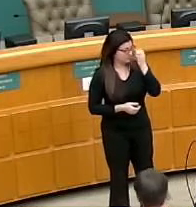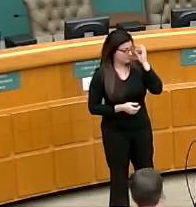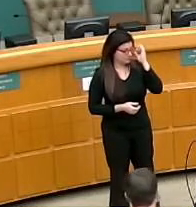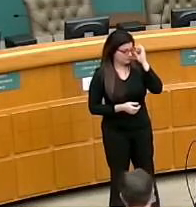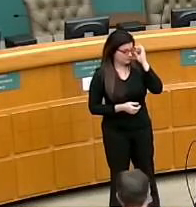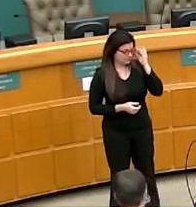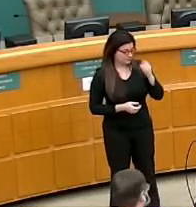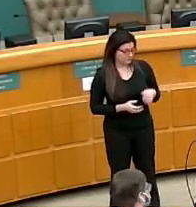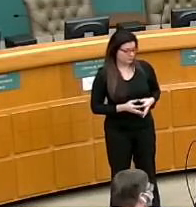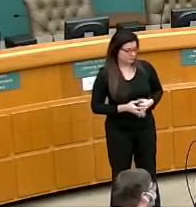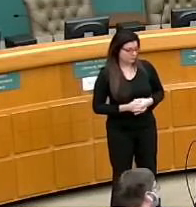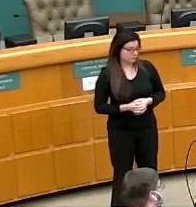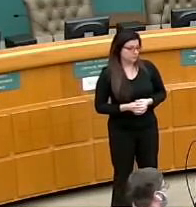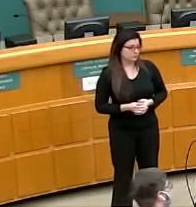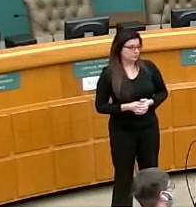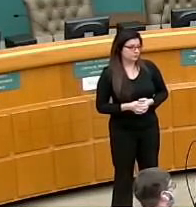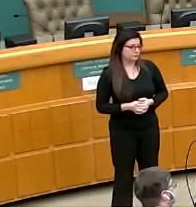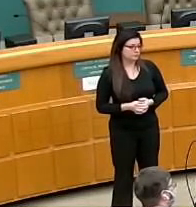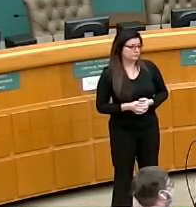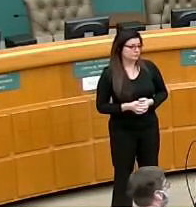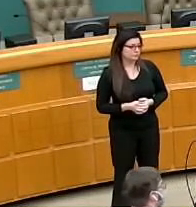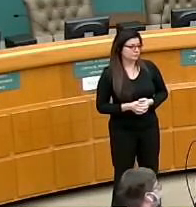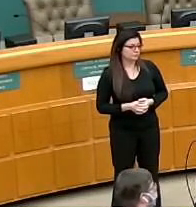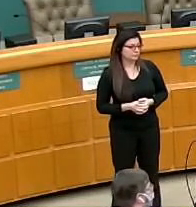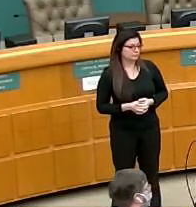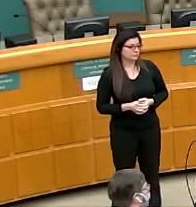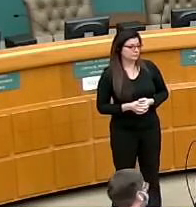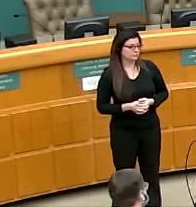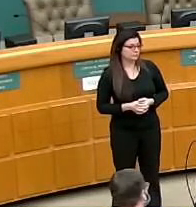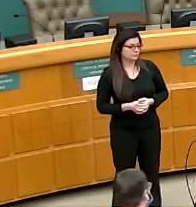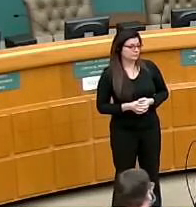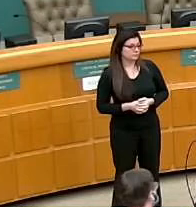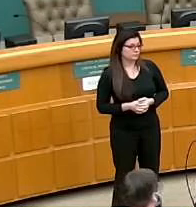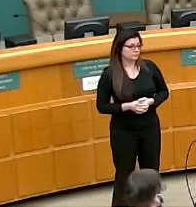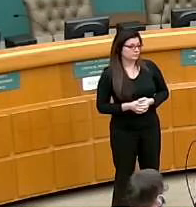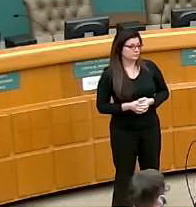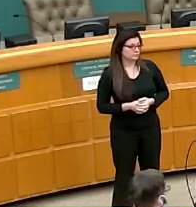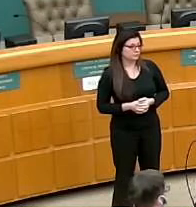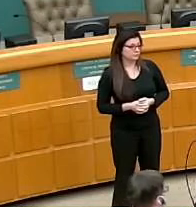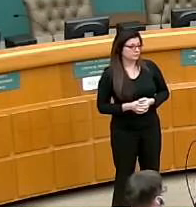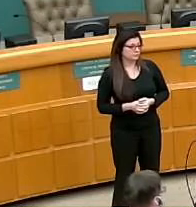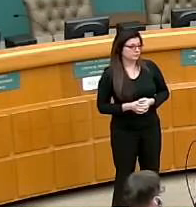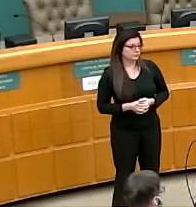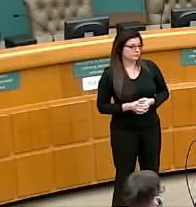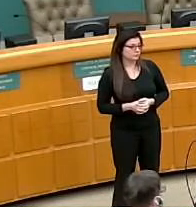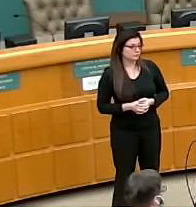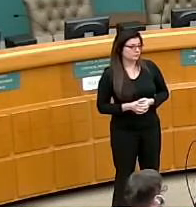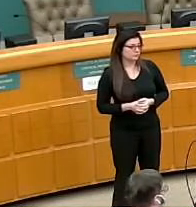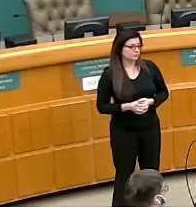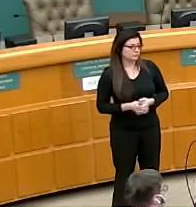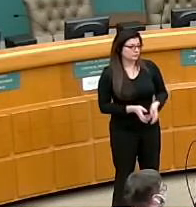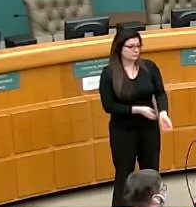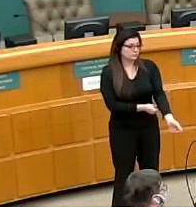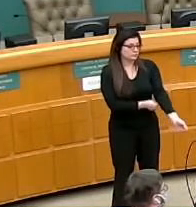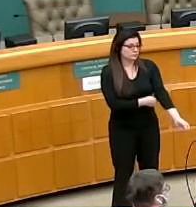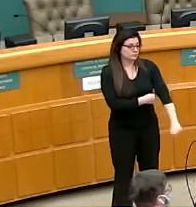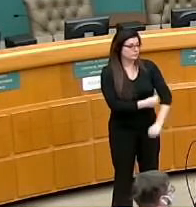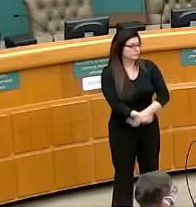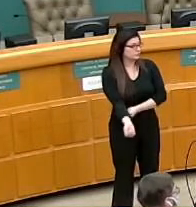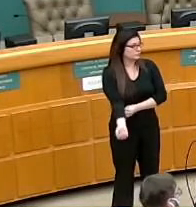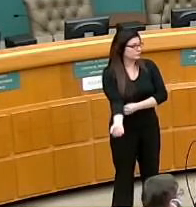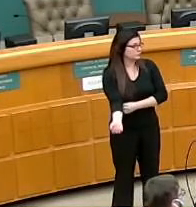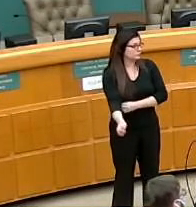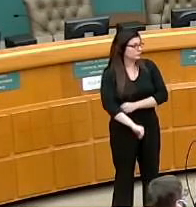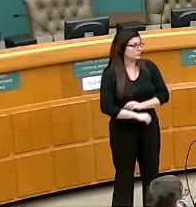se han recibido 360 llamadas, 66 solicitudes se han llenado y la meta del programa es que se estima de entre 60